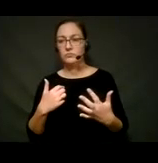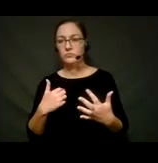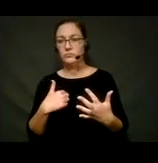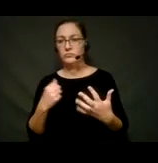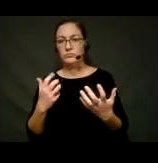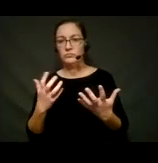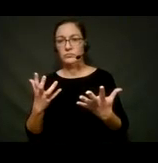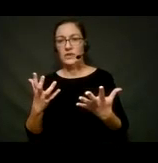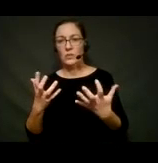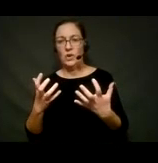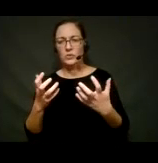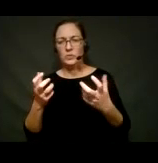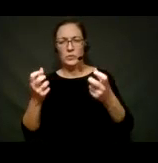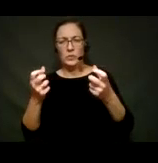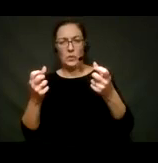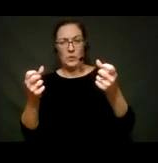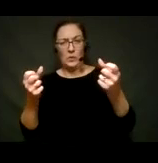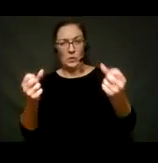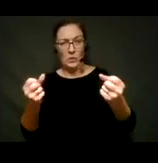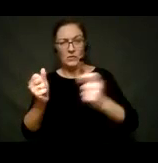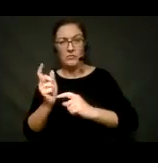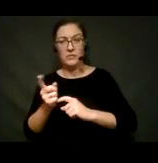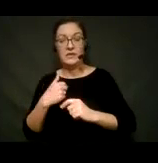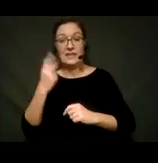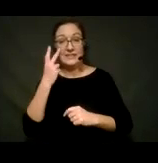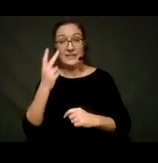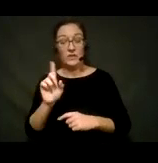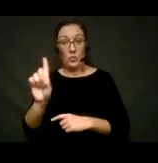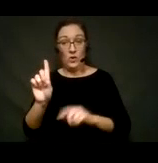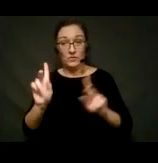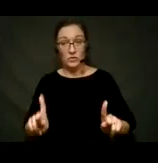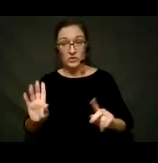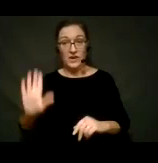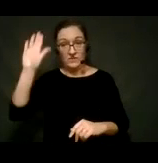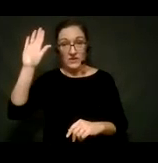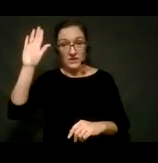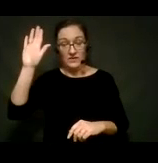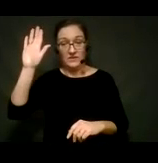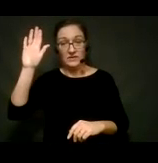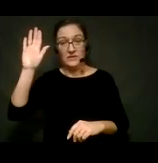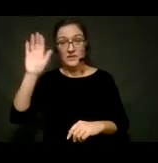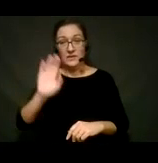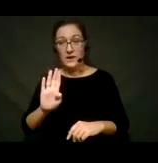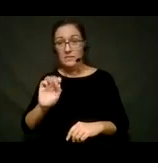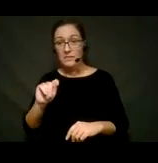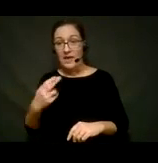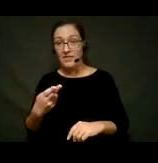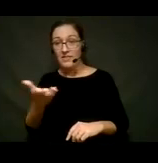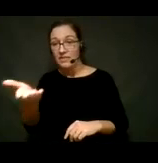press pause here. I'm seeing that we have one additional hand raised here. Beth, you're